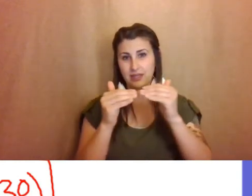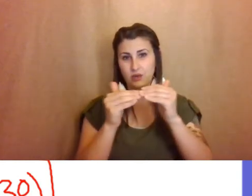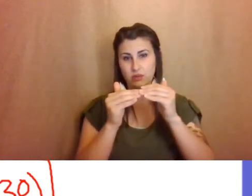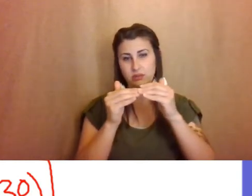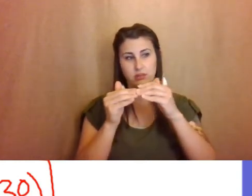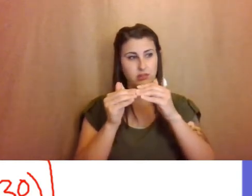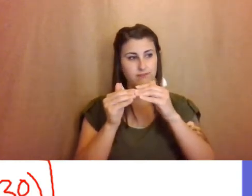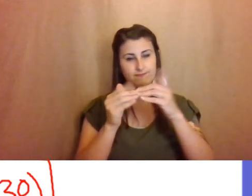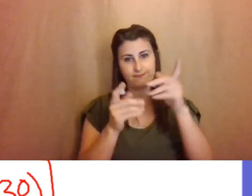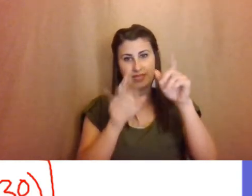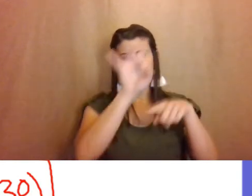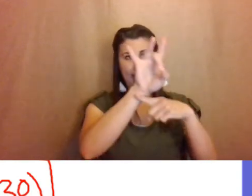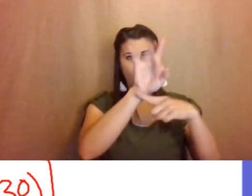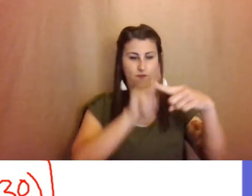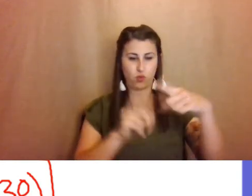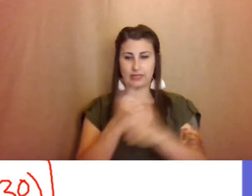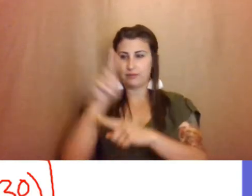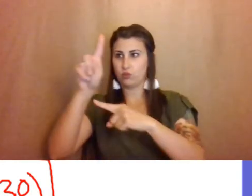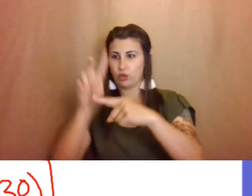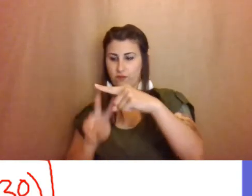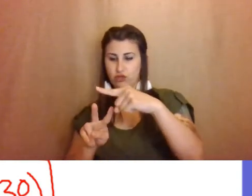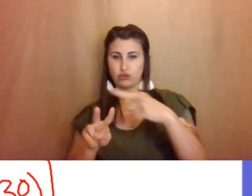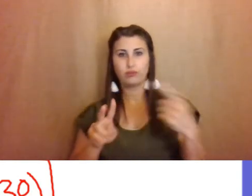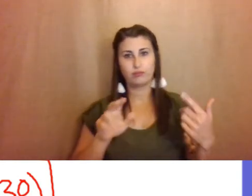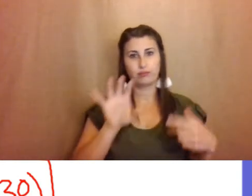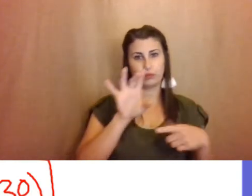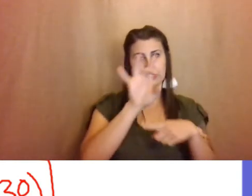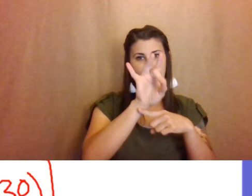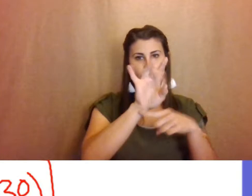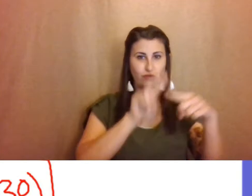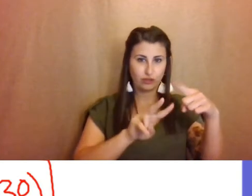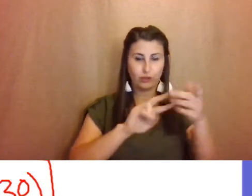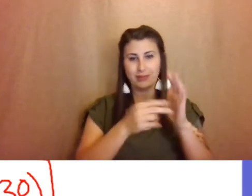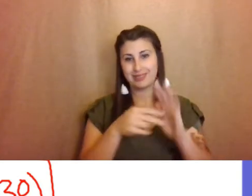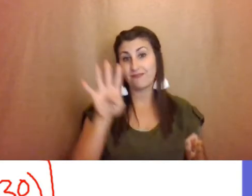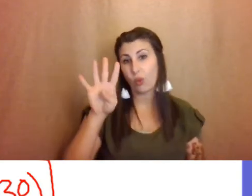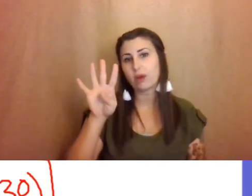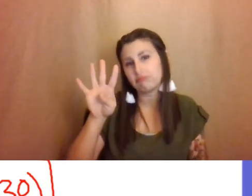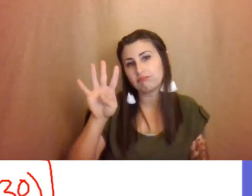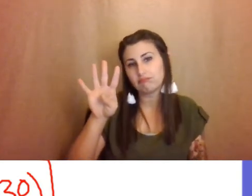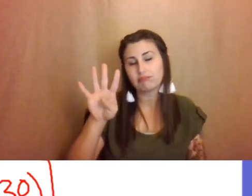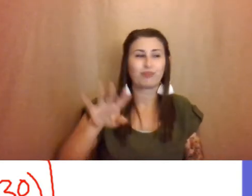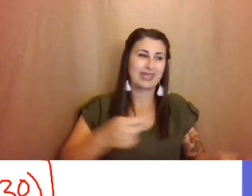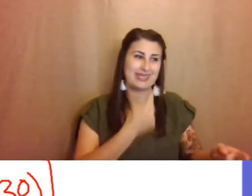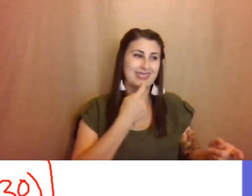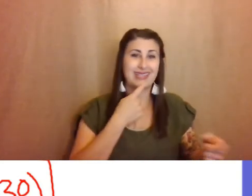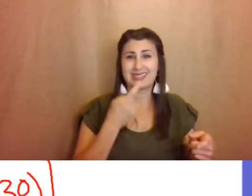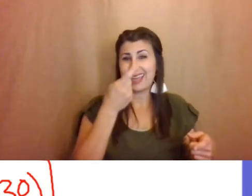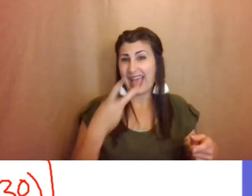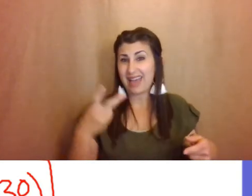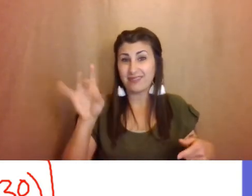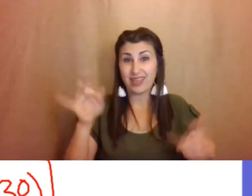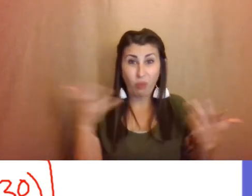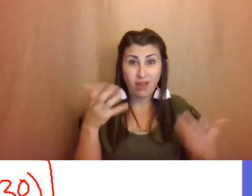the same thing as 8 over 1 times 1 over 2, which is 8 over 2, which is 4. It's just saying